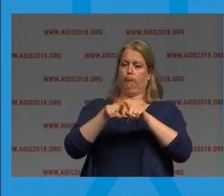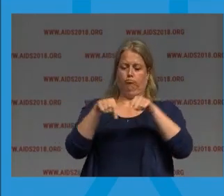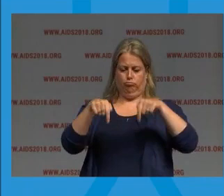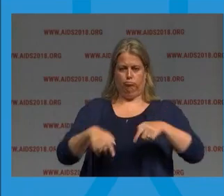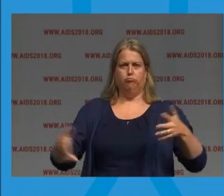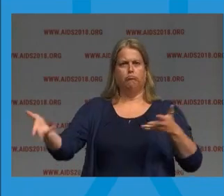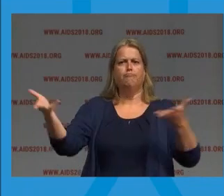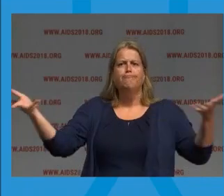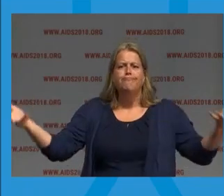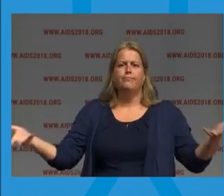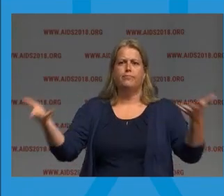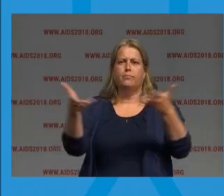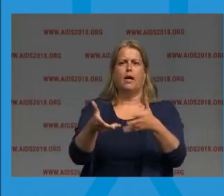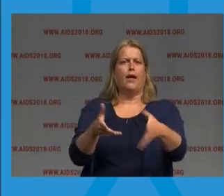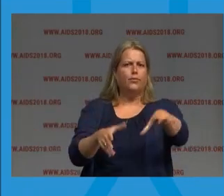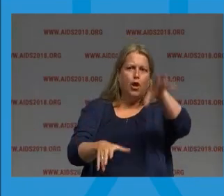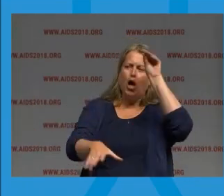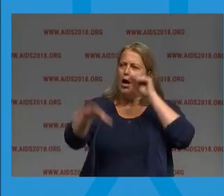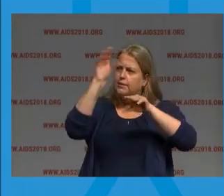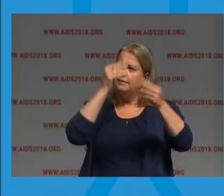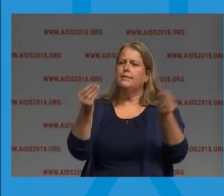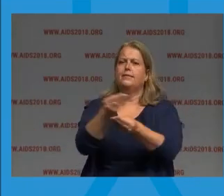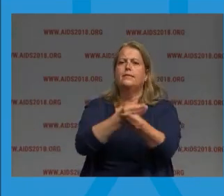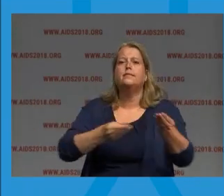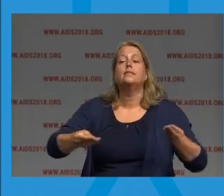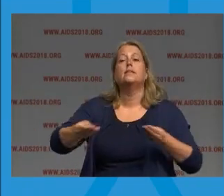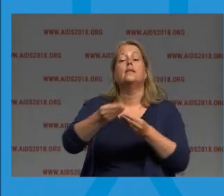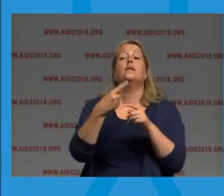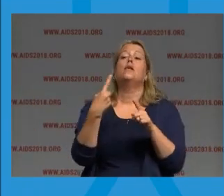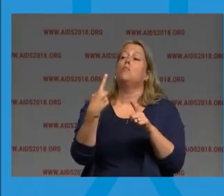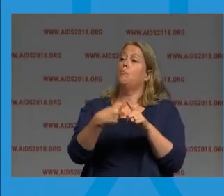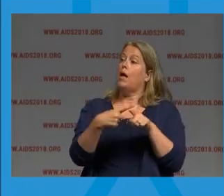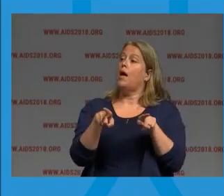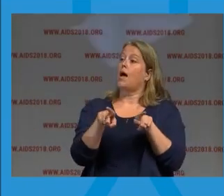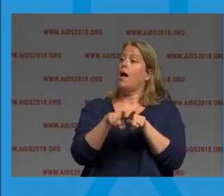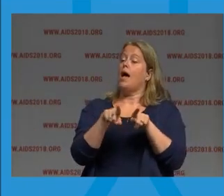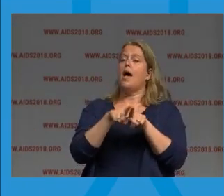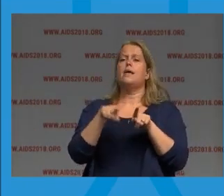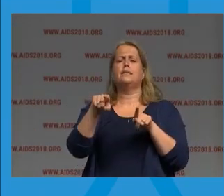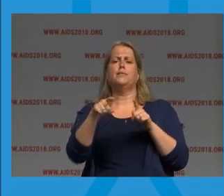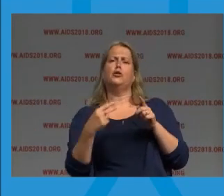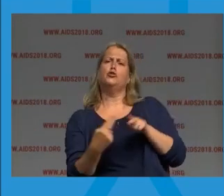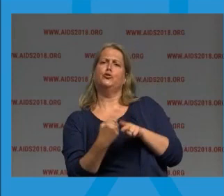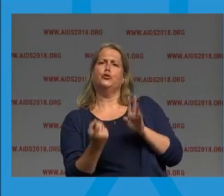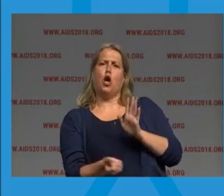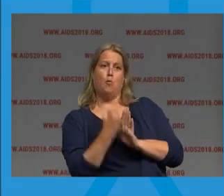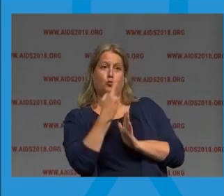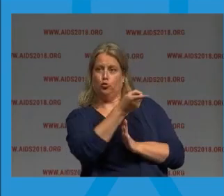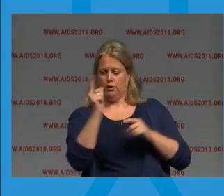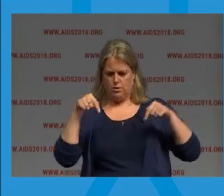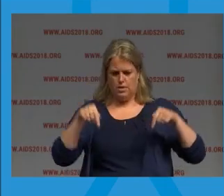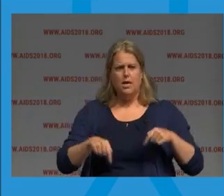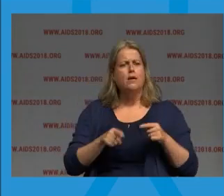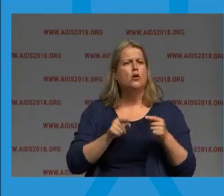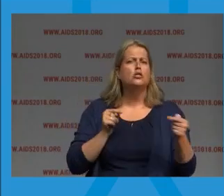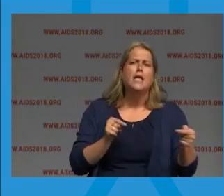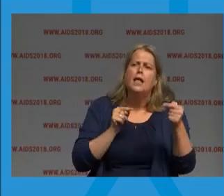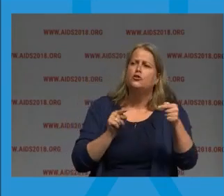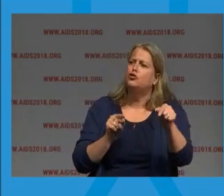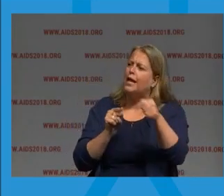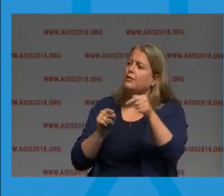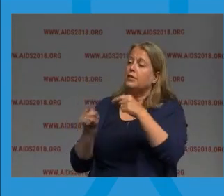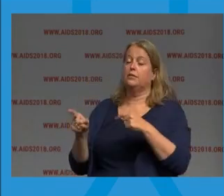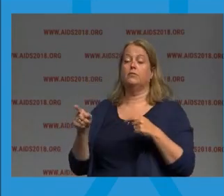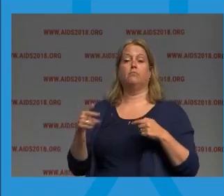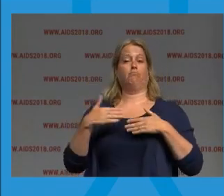learn from each other. And we must also use these opportunities to challenge each other. As a politician, I know that